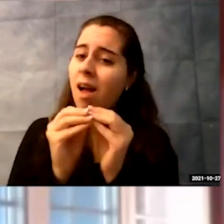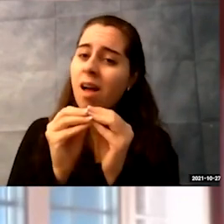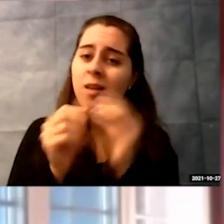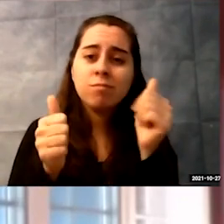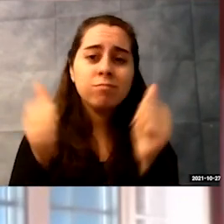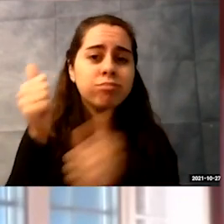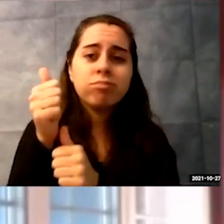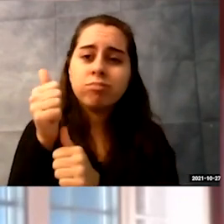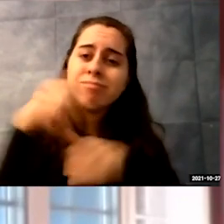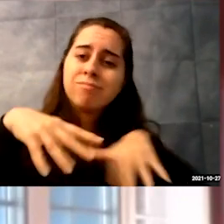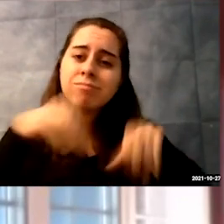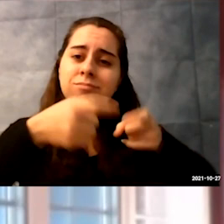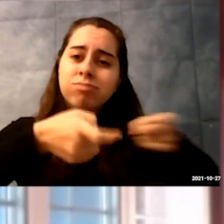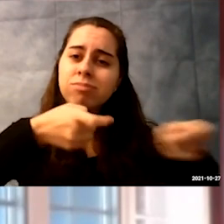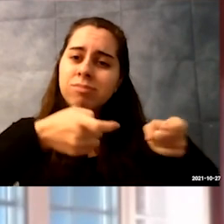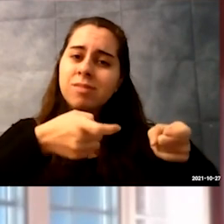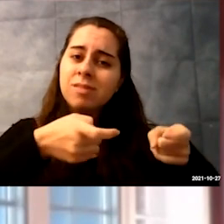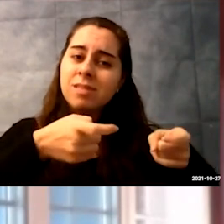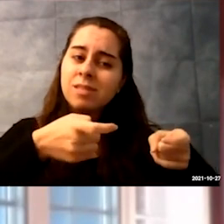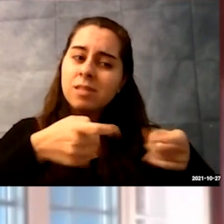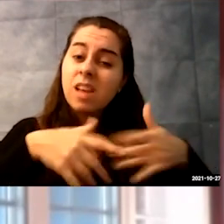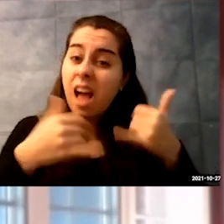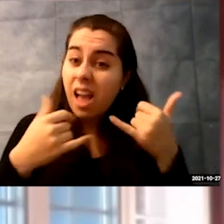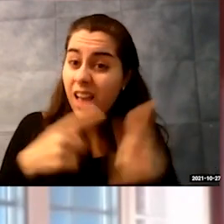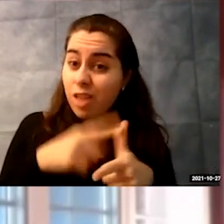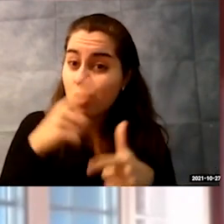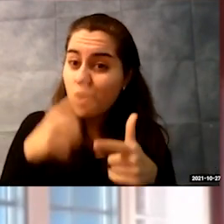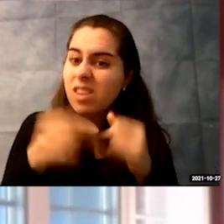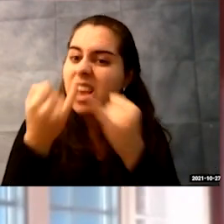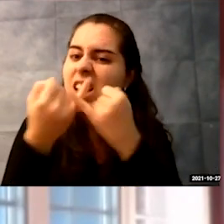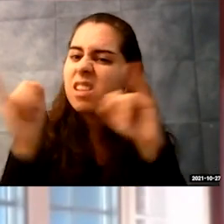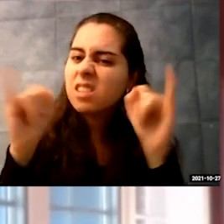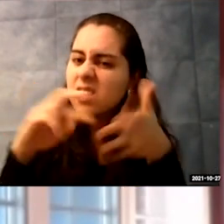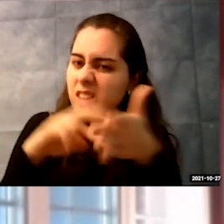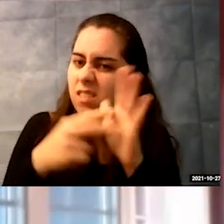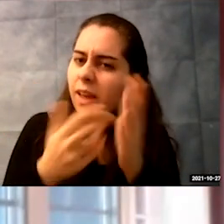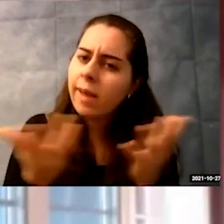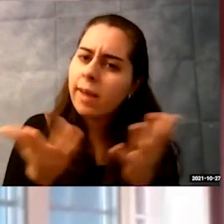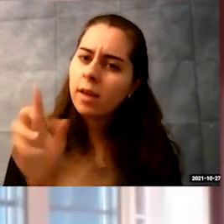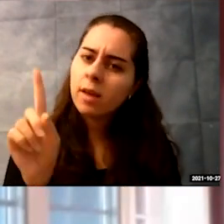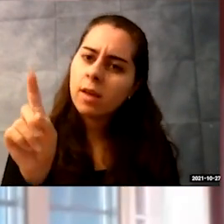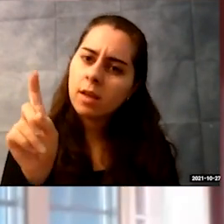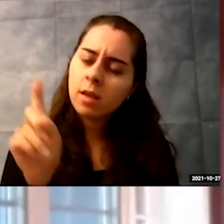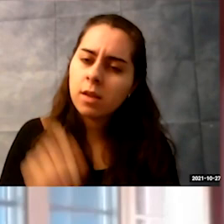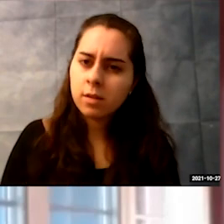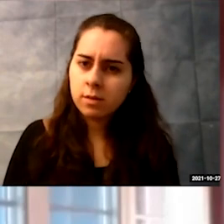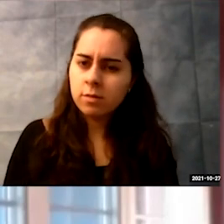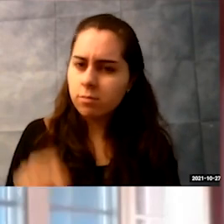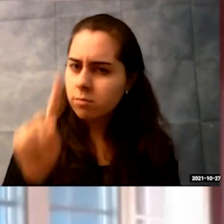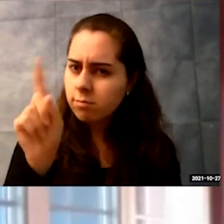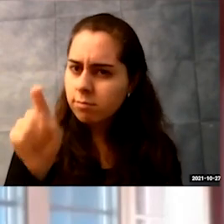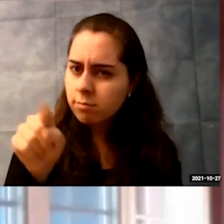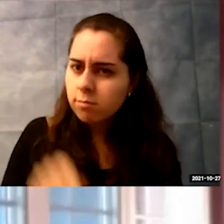what does independence mean today? When the reality is that